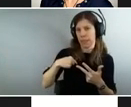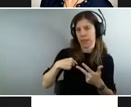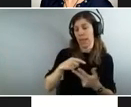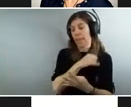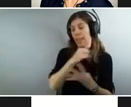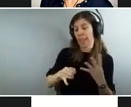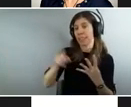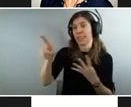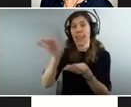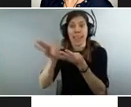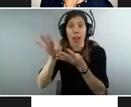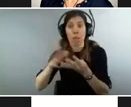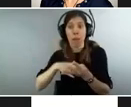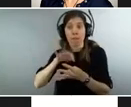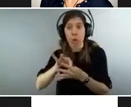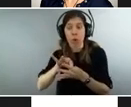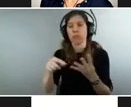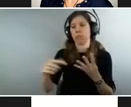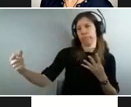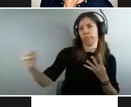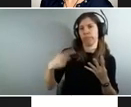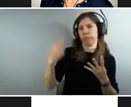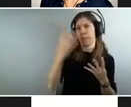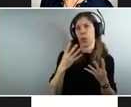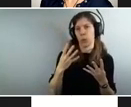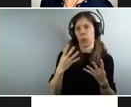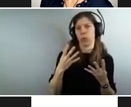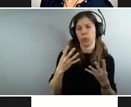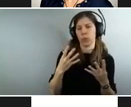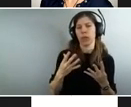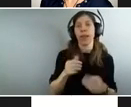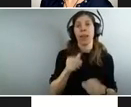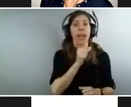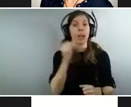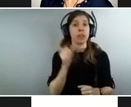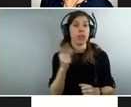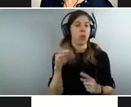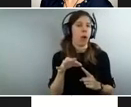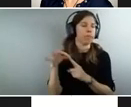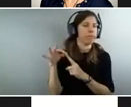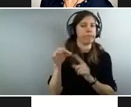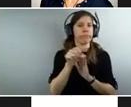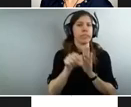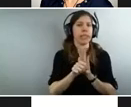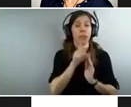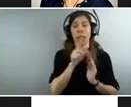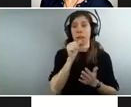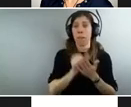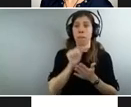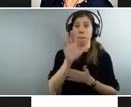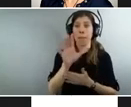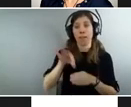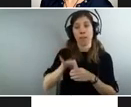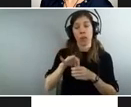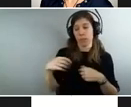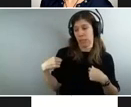counted. Arizona is one of the few states that we've been doing mail-in voting since the early 90s.